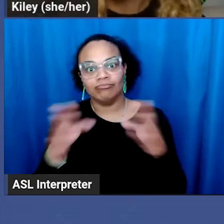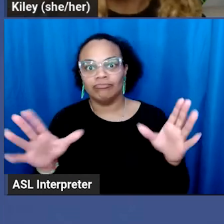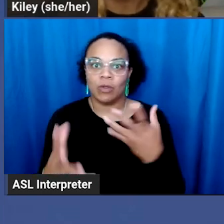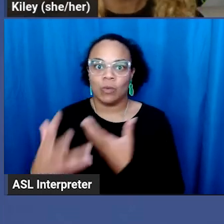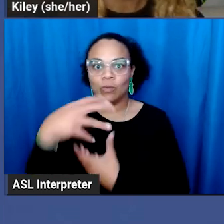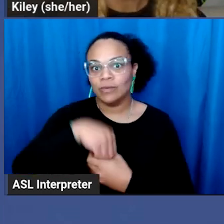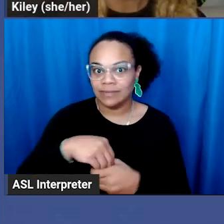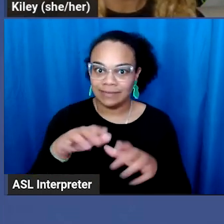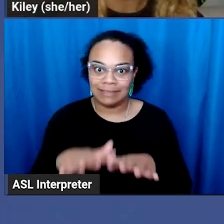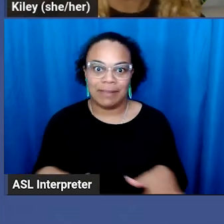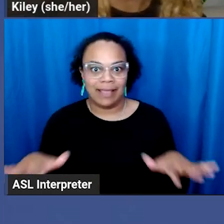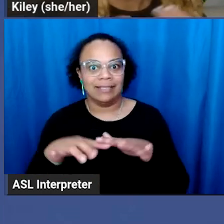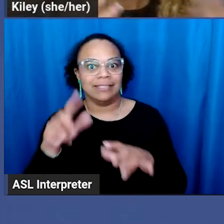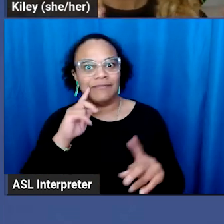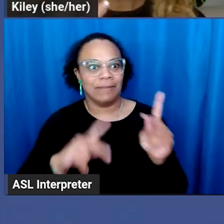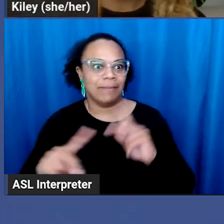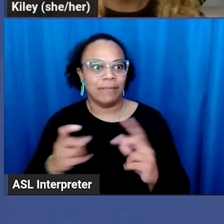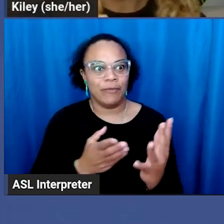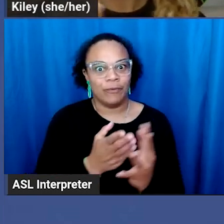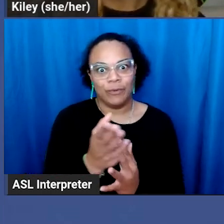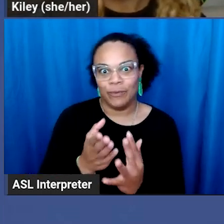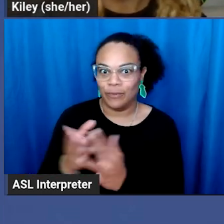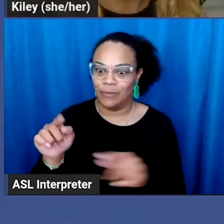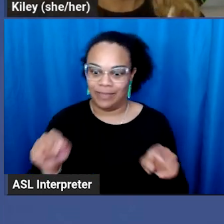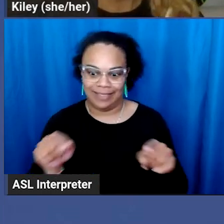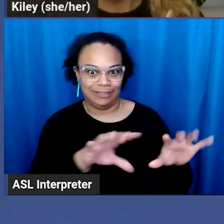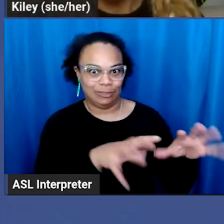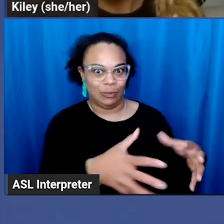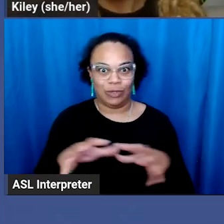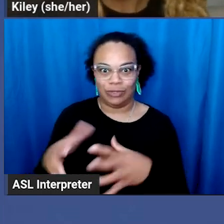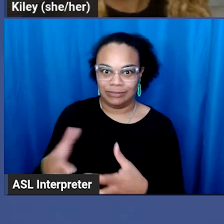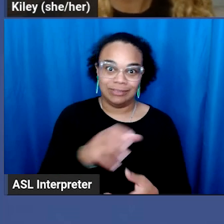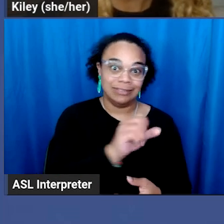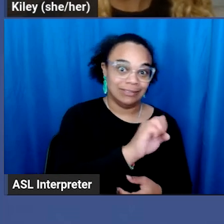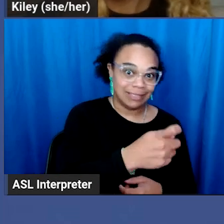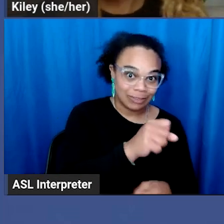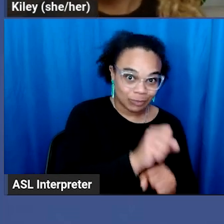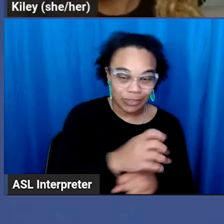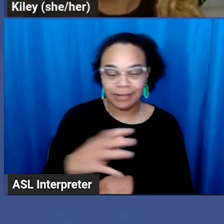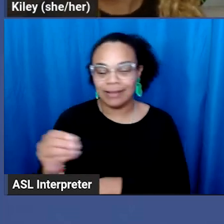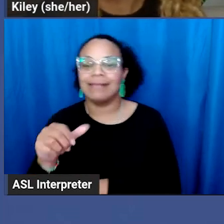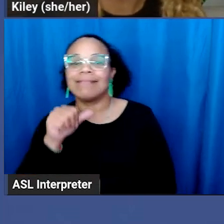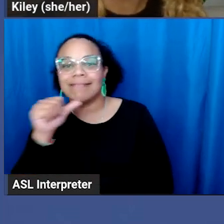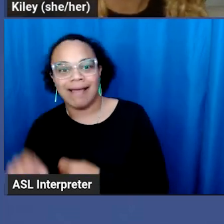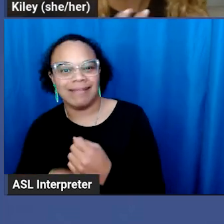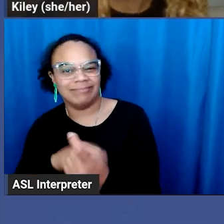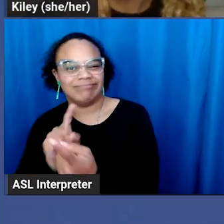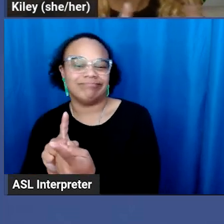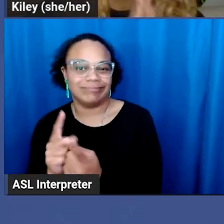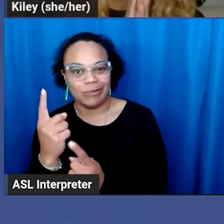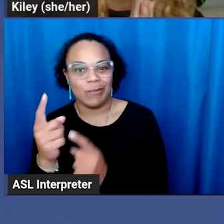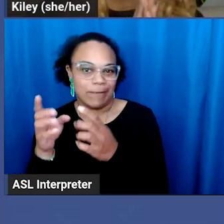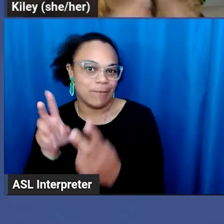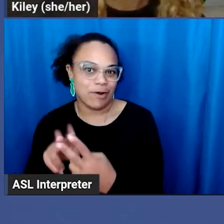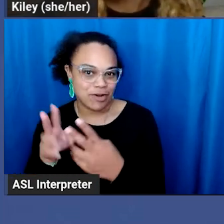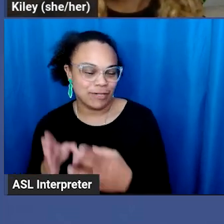these worlds, specifically sex work and non-monogamy. So I'm super excited to be here and chat